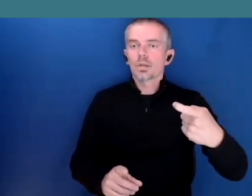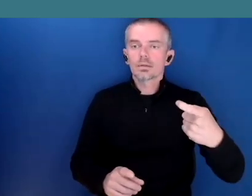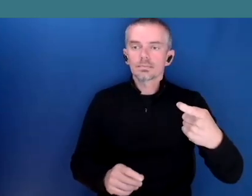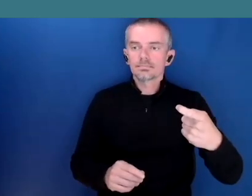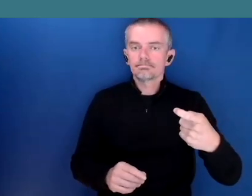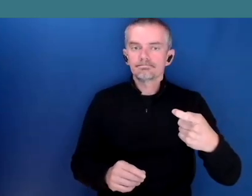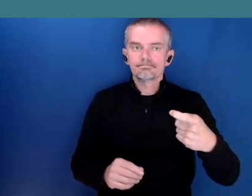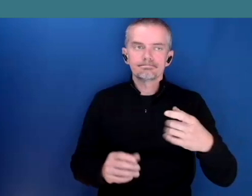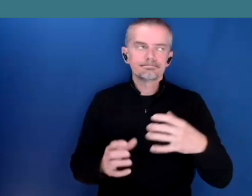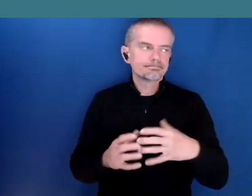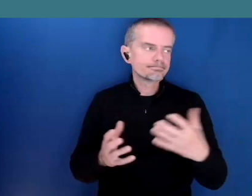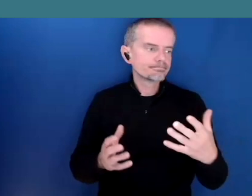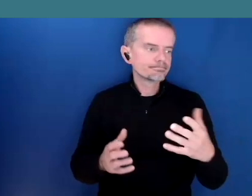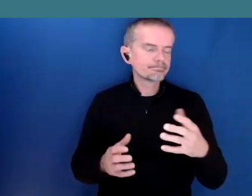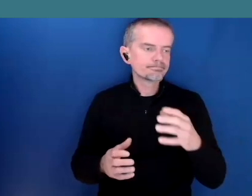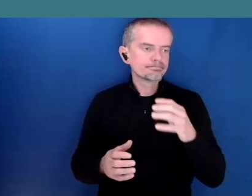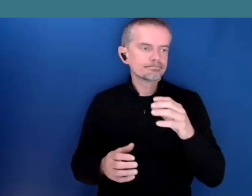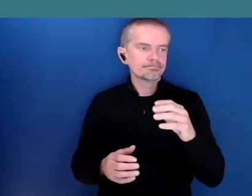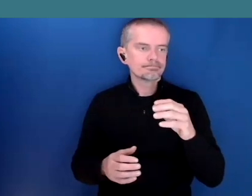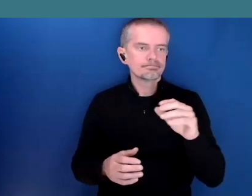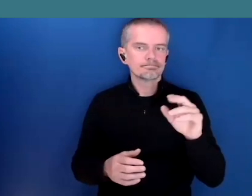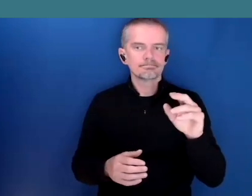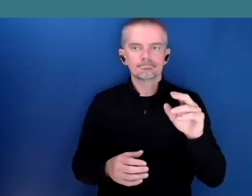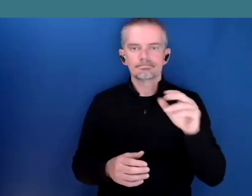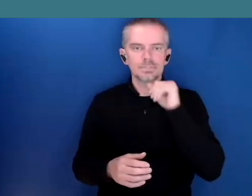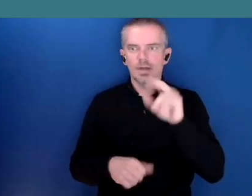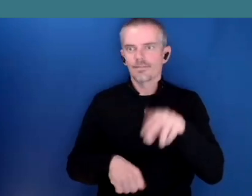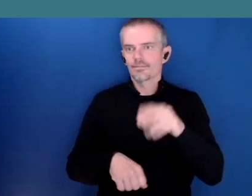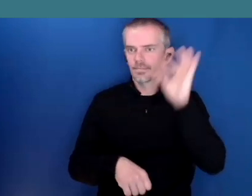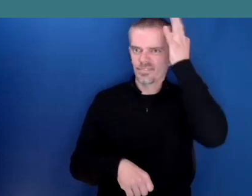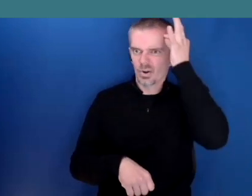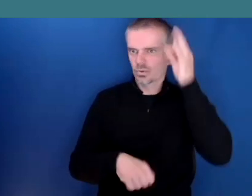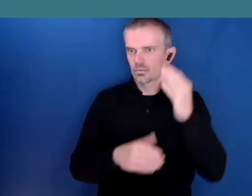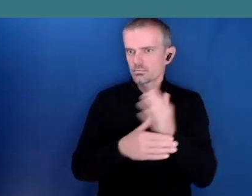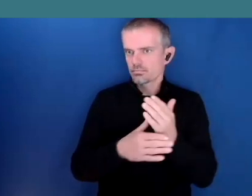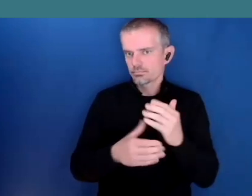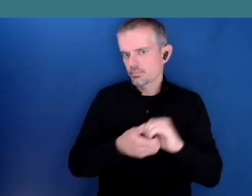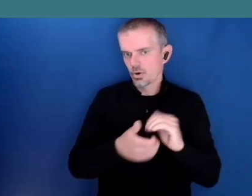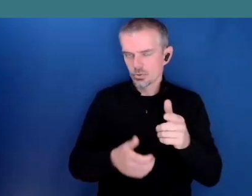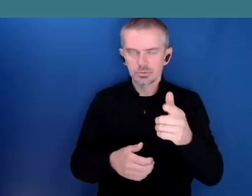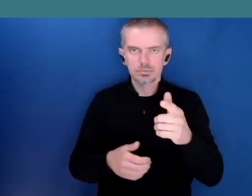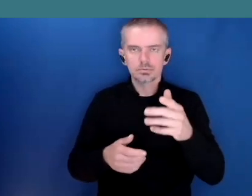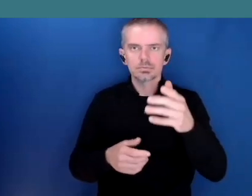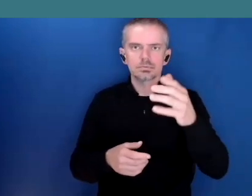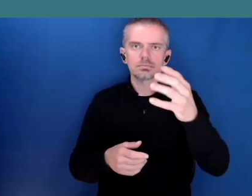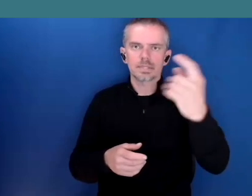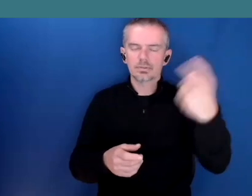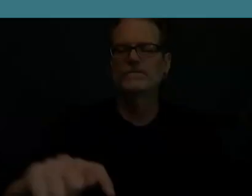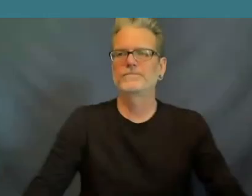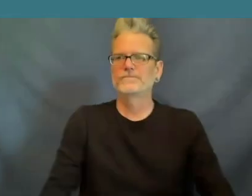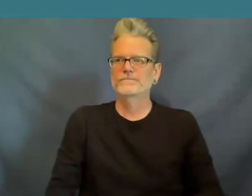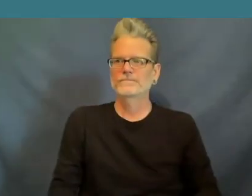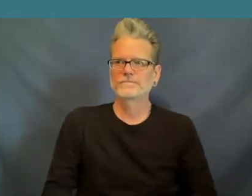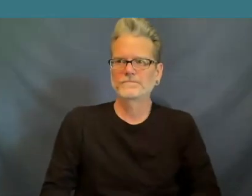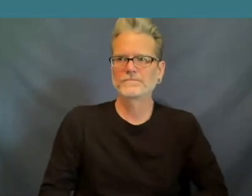another non-federal partner, that you can use that, or supplies left over from another project that you can now contribute